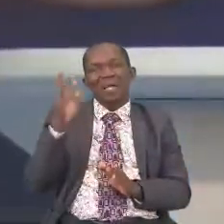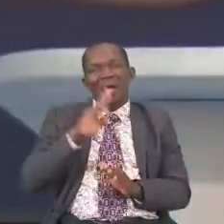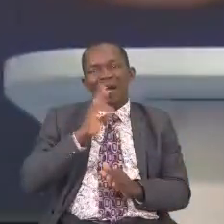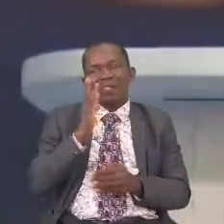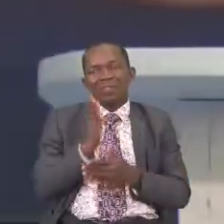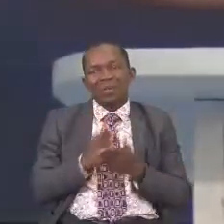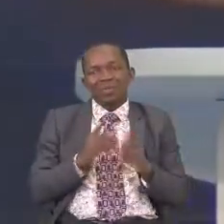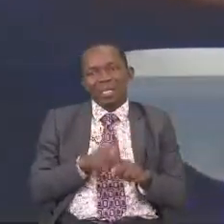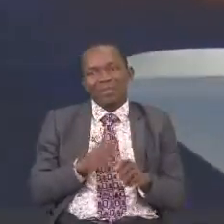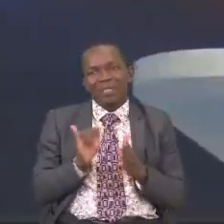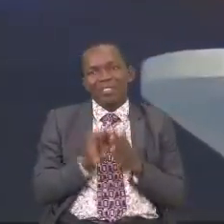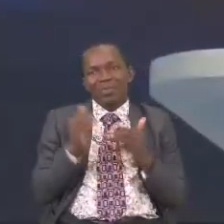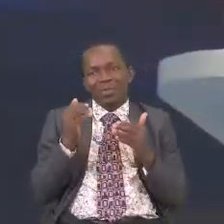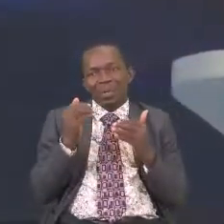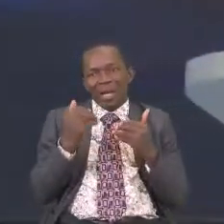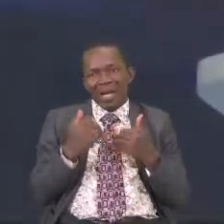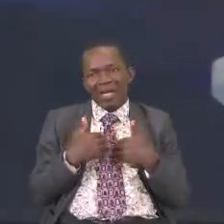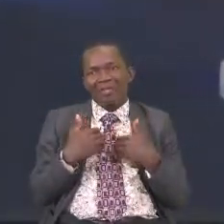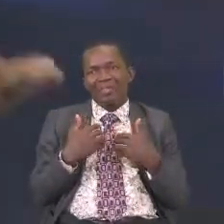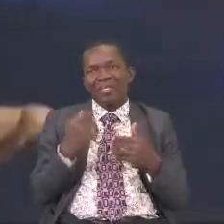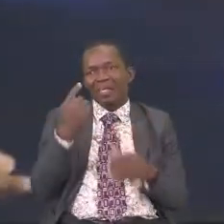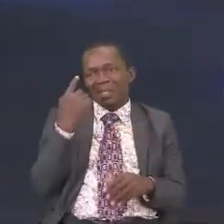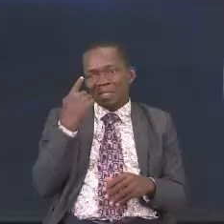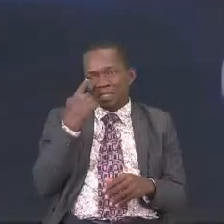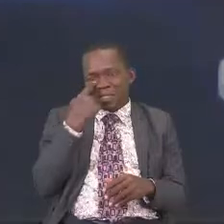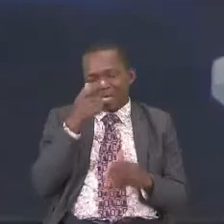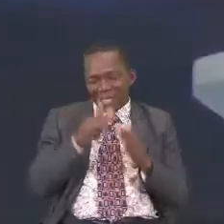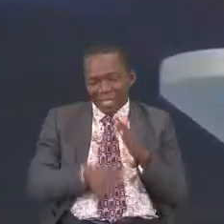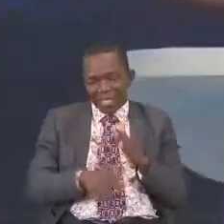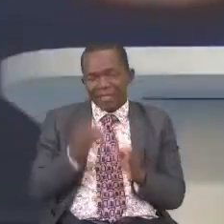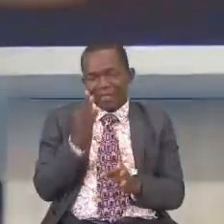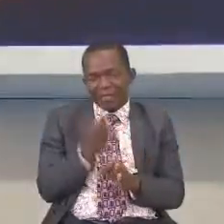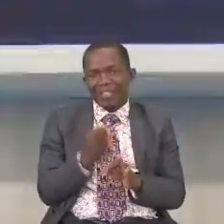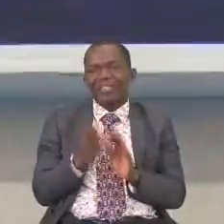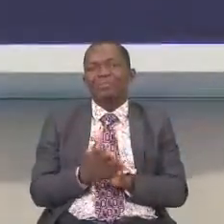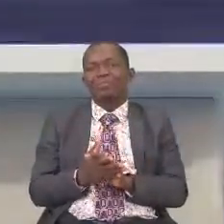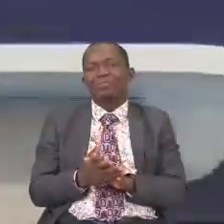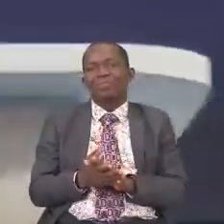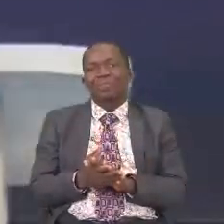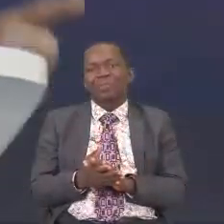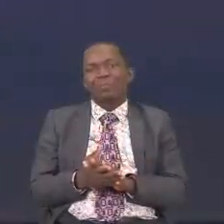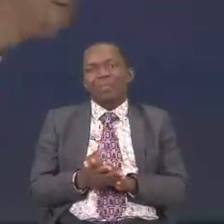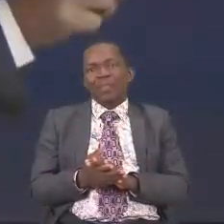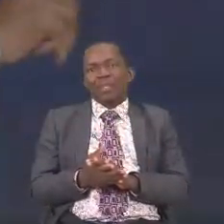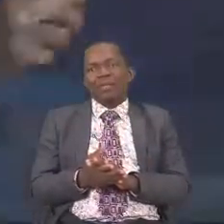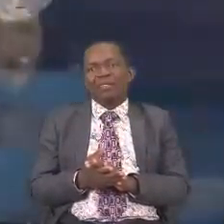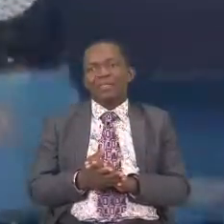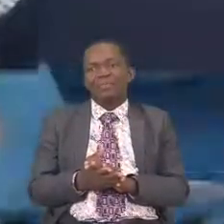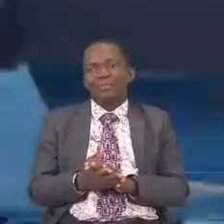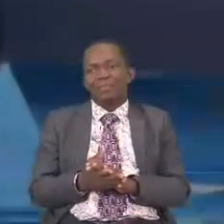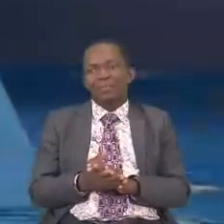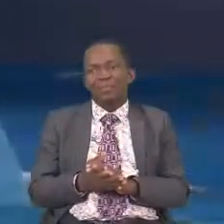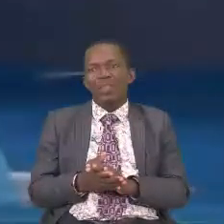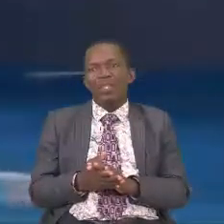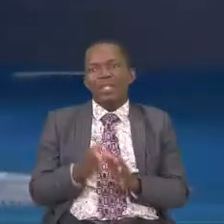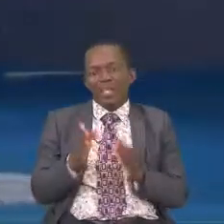sightless faith. That is, you don't see. That's what happened to Abraham. God gave him a promise. And without